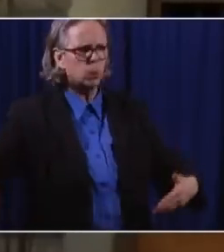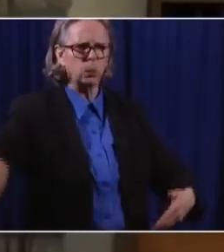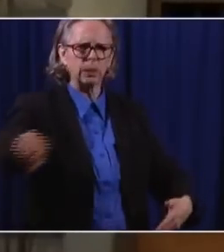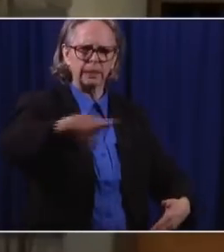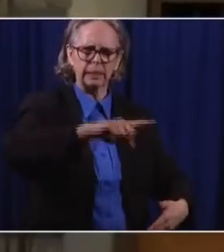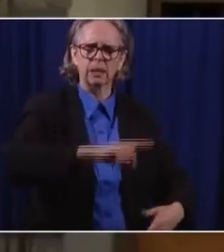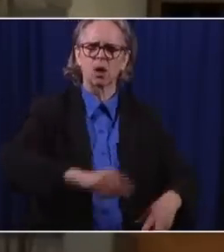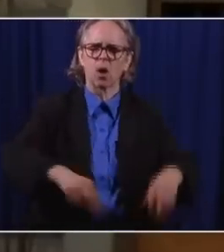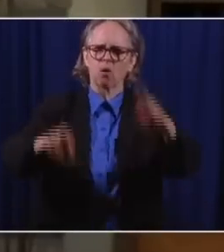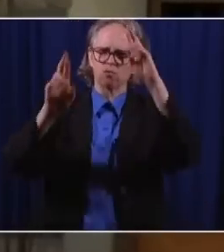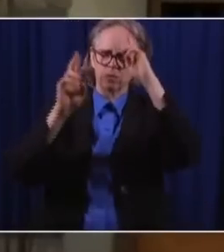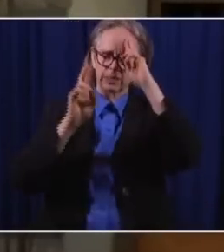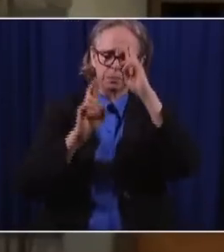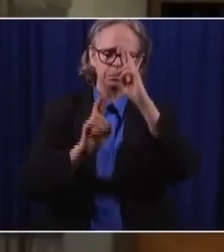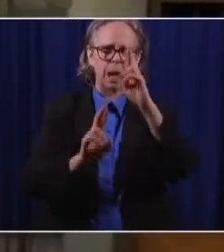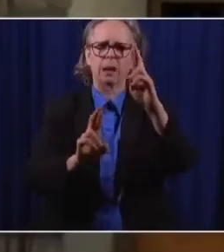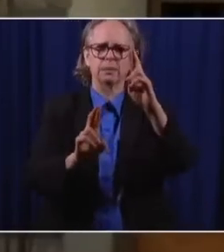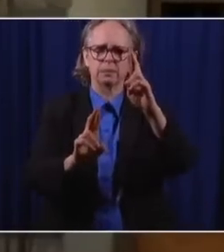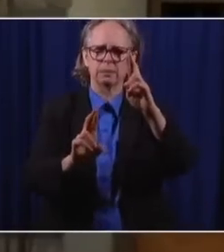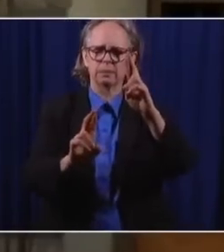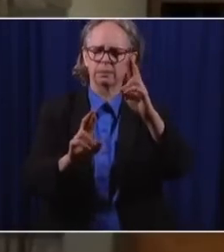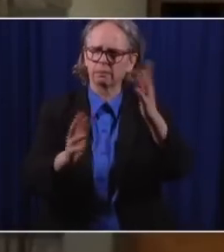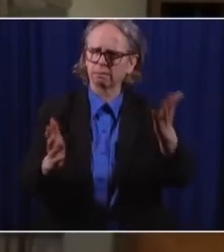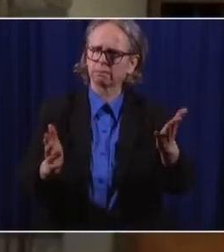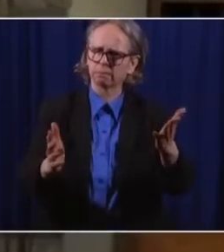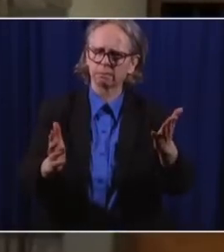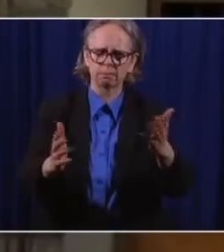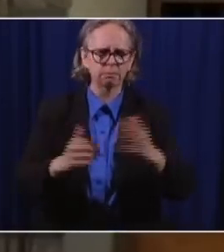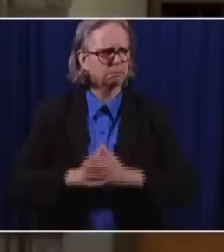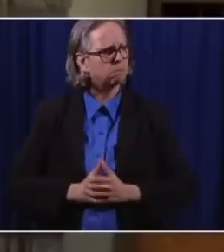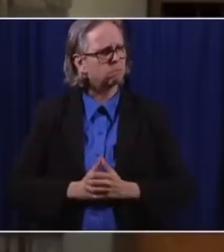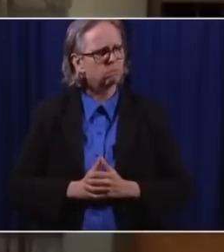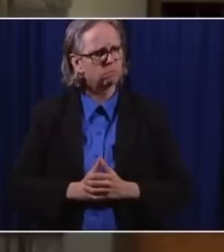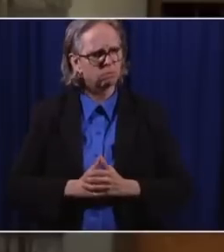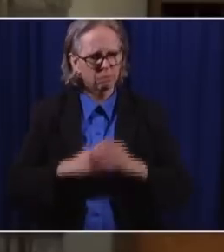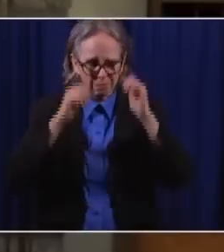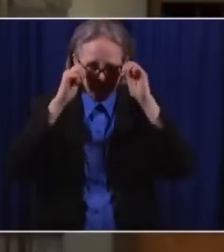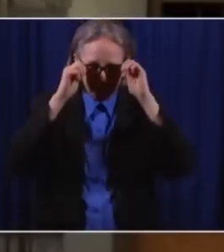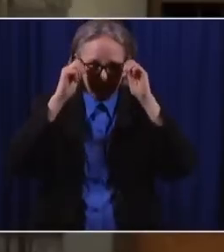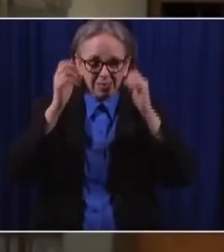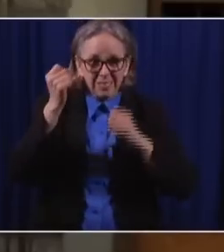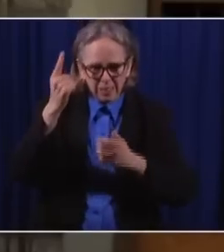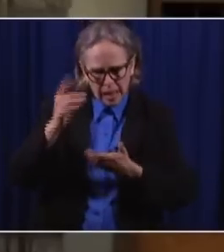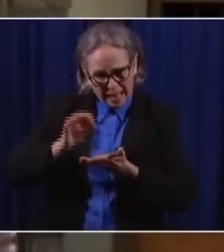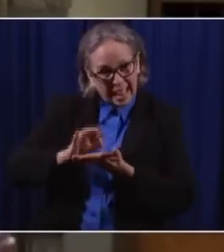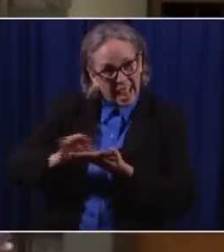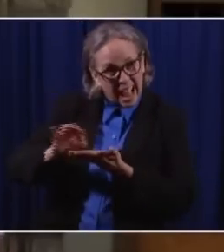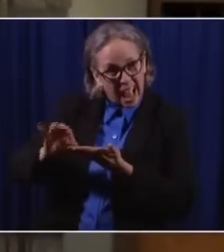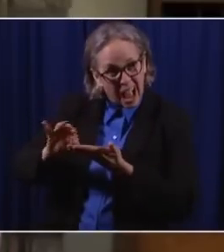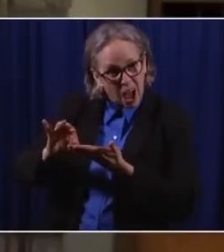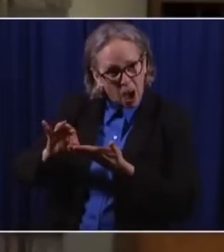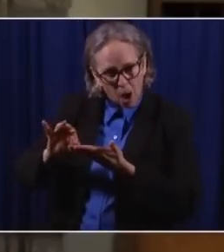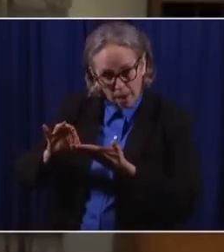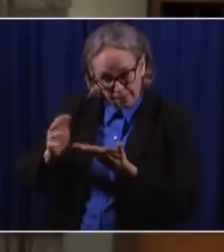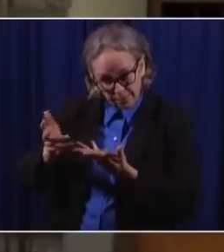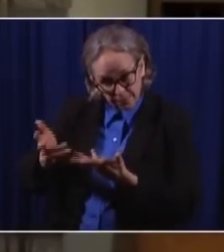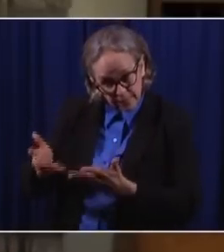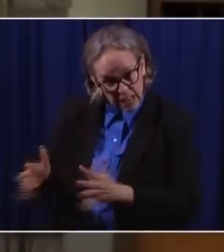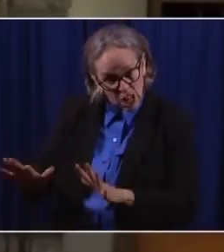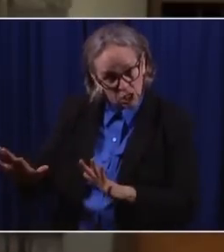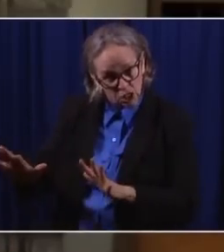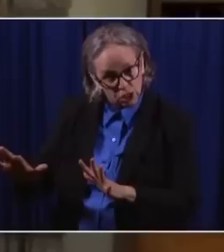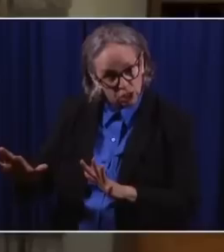sides and to understand that after this is over with, the counting's done, after somebody is,